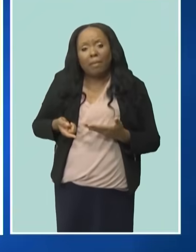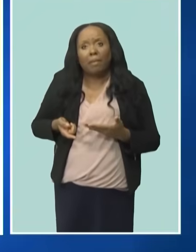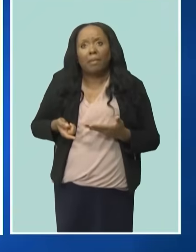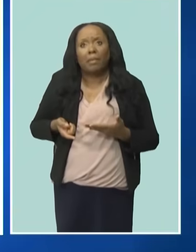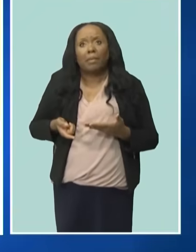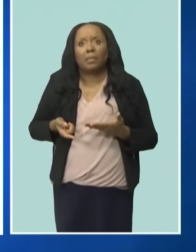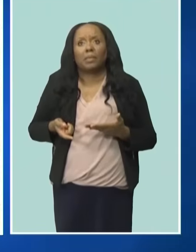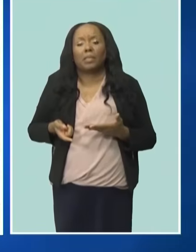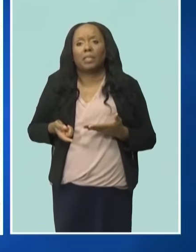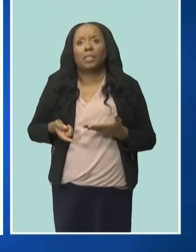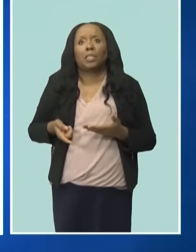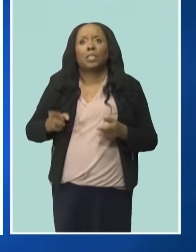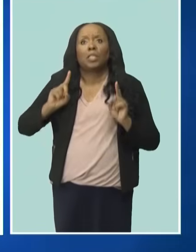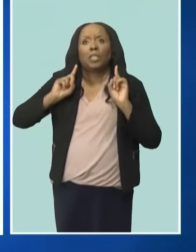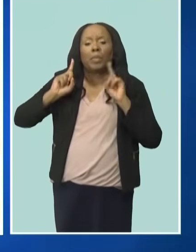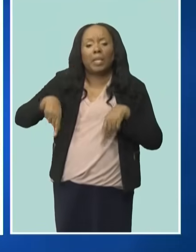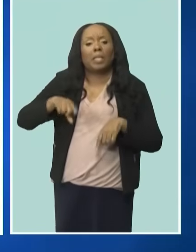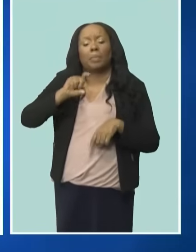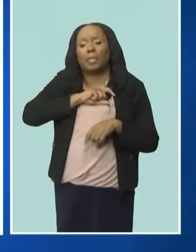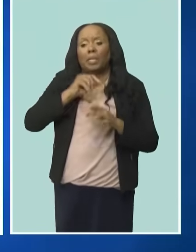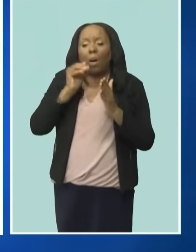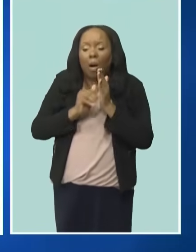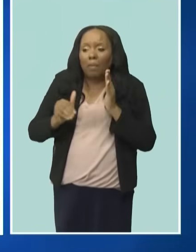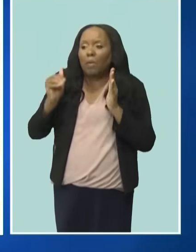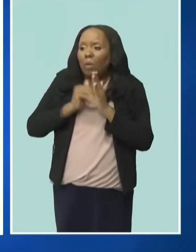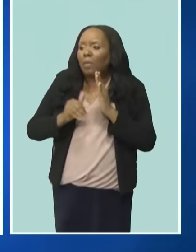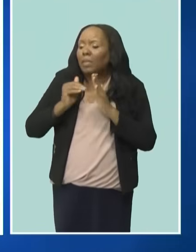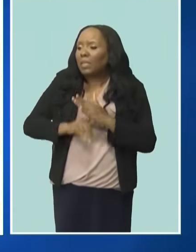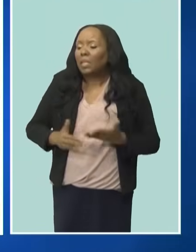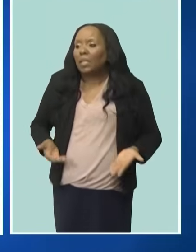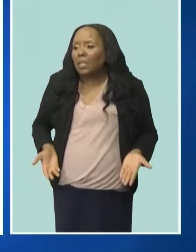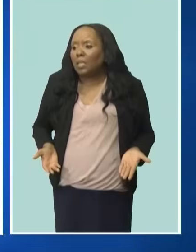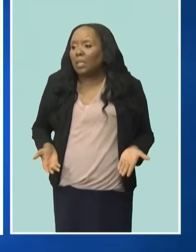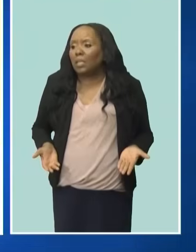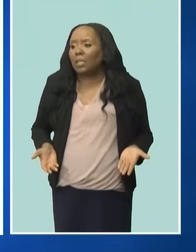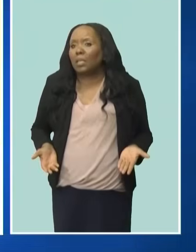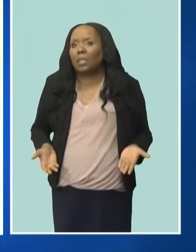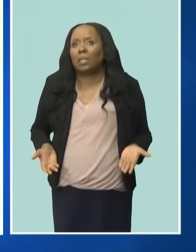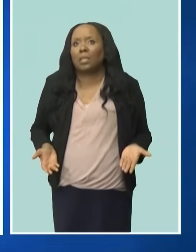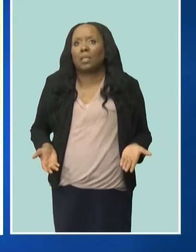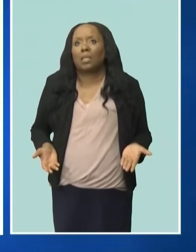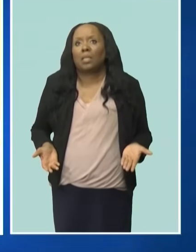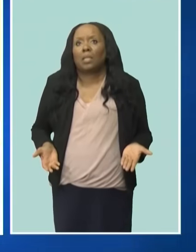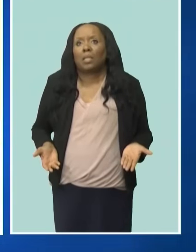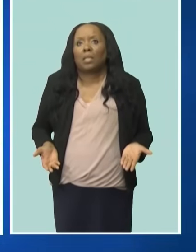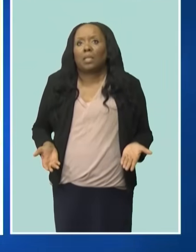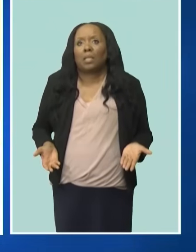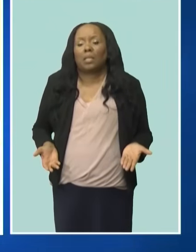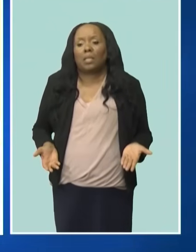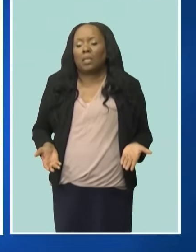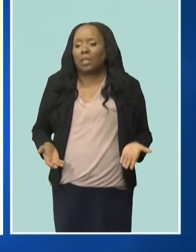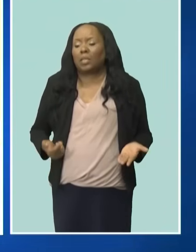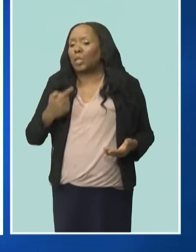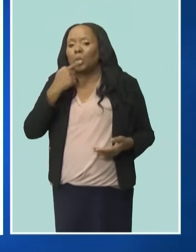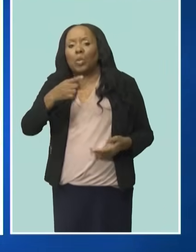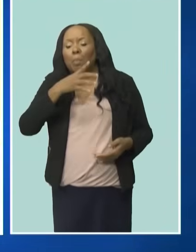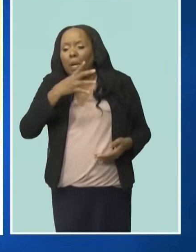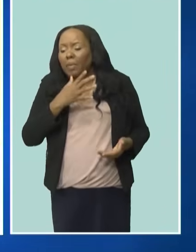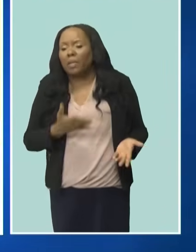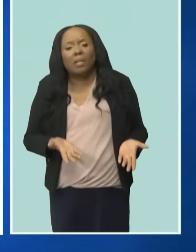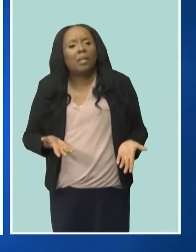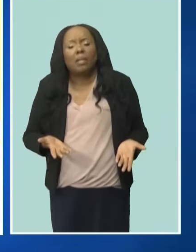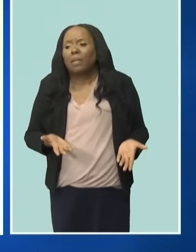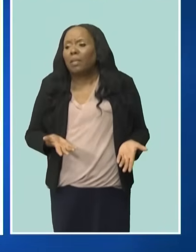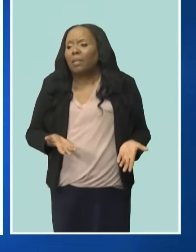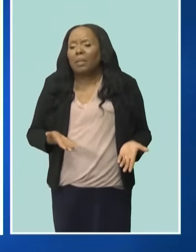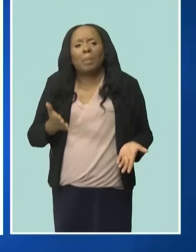The number of reports that she made to the police, a mother who did not believe that her boyfriend was abusive, a system